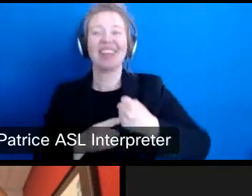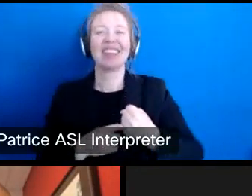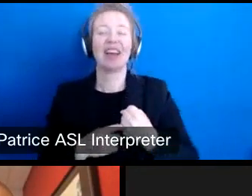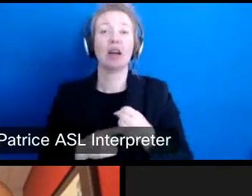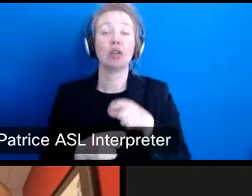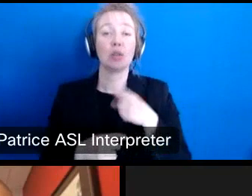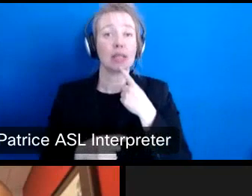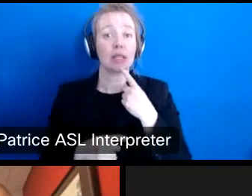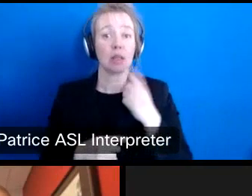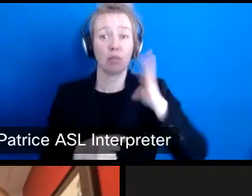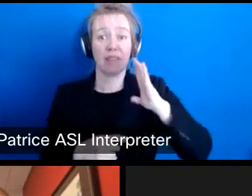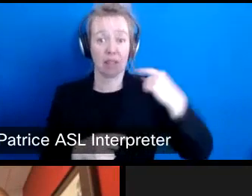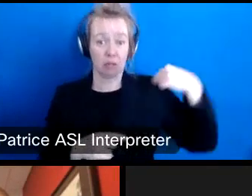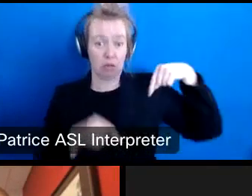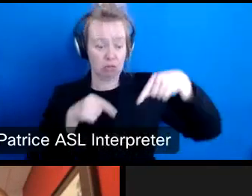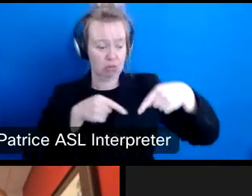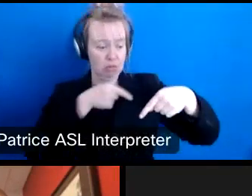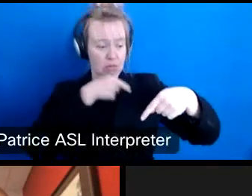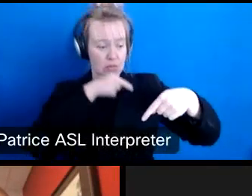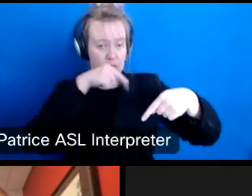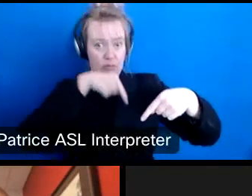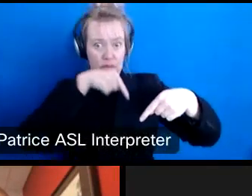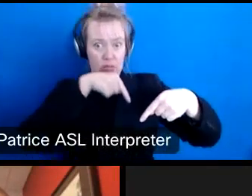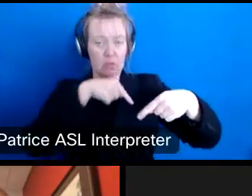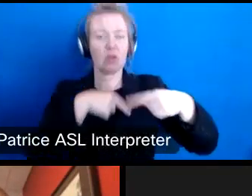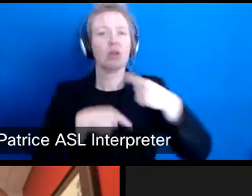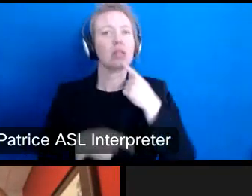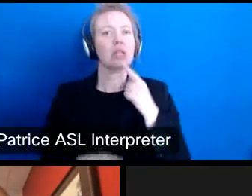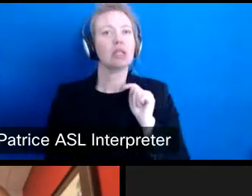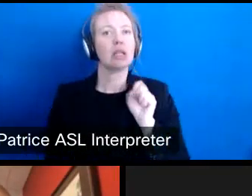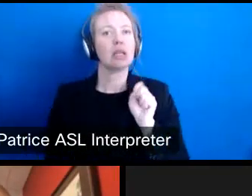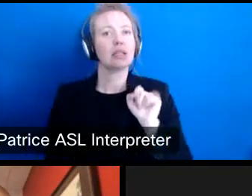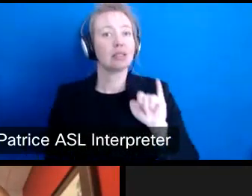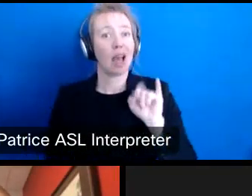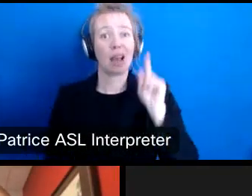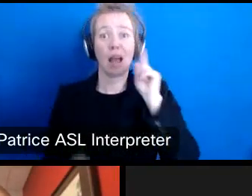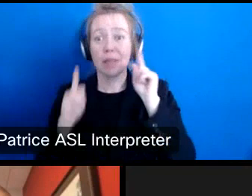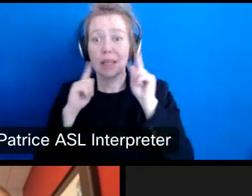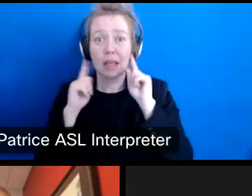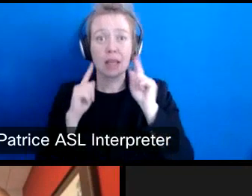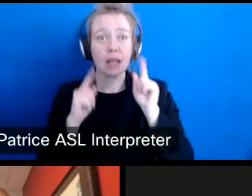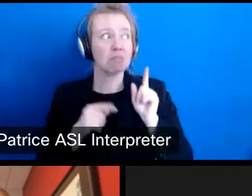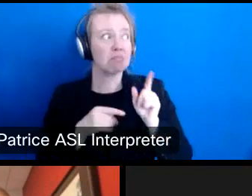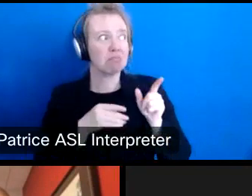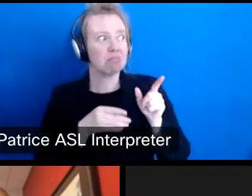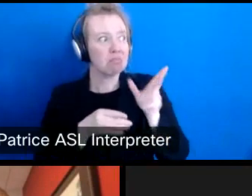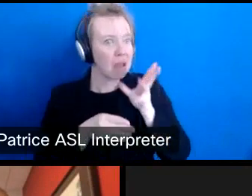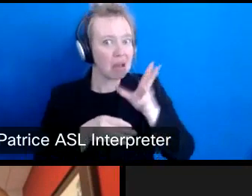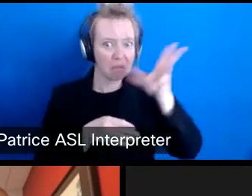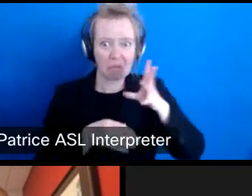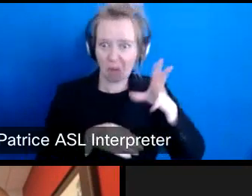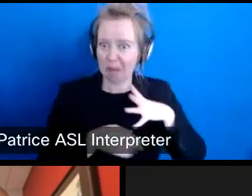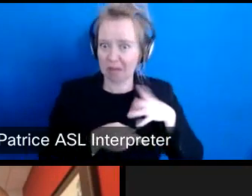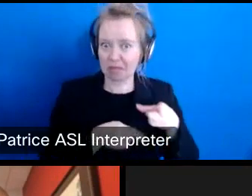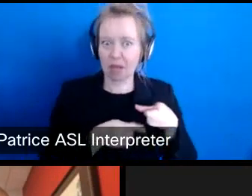previous commissioner was very passionate about the TSIs, and it sounds like what I'm hearing from that is that he or she was putting in a